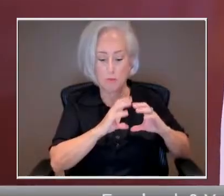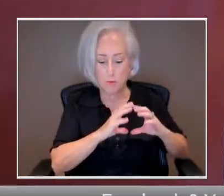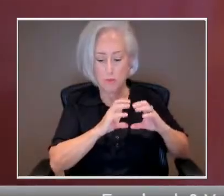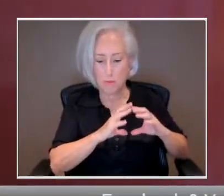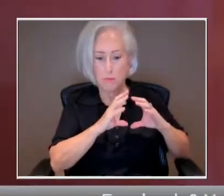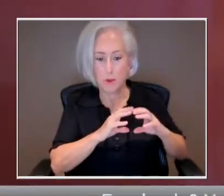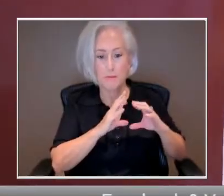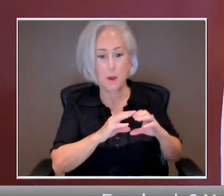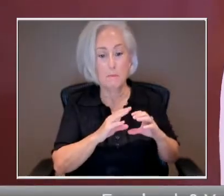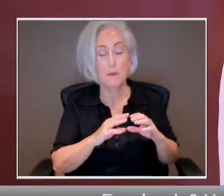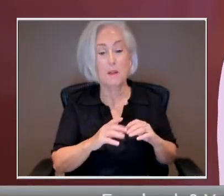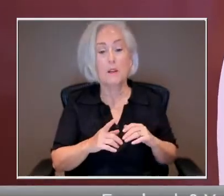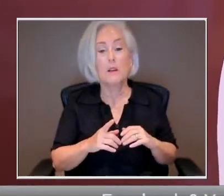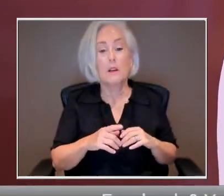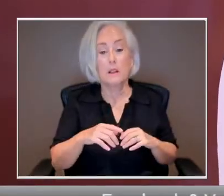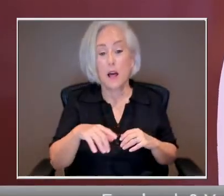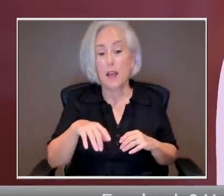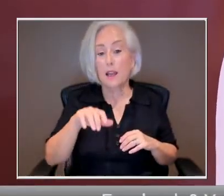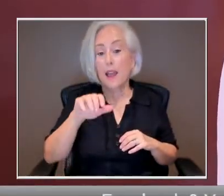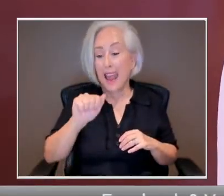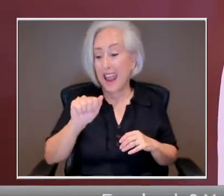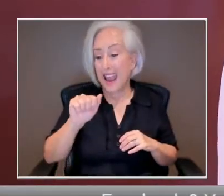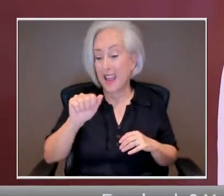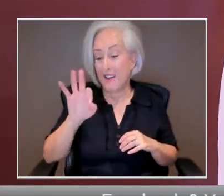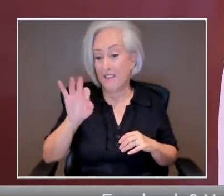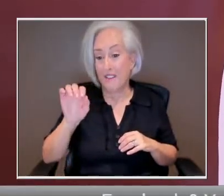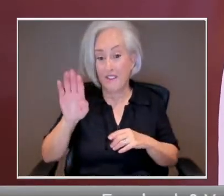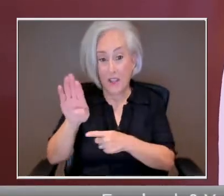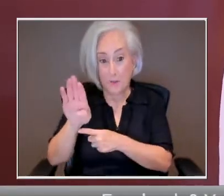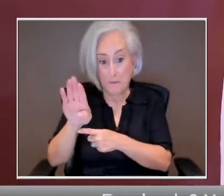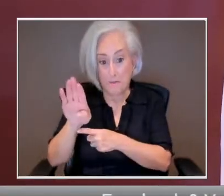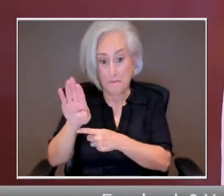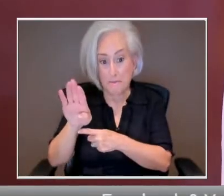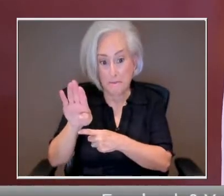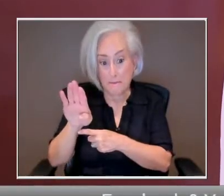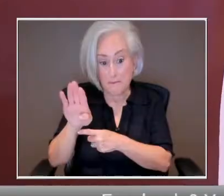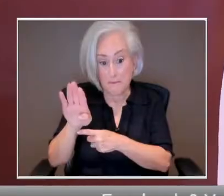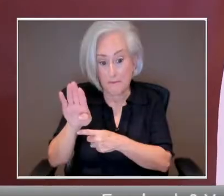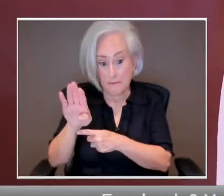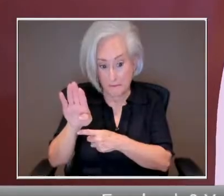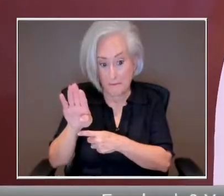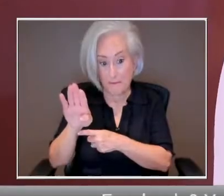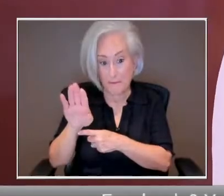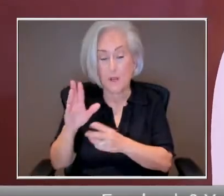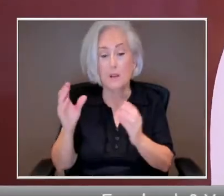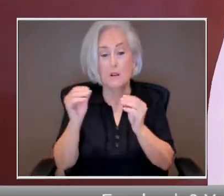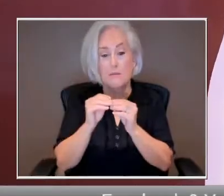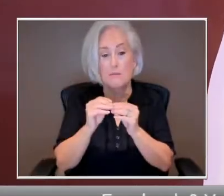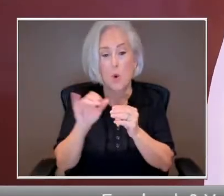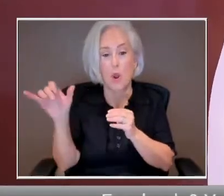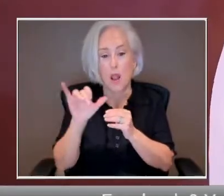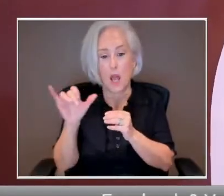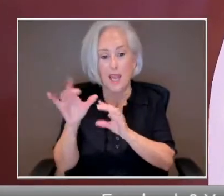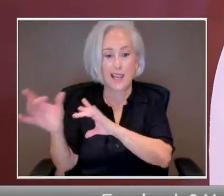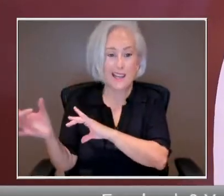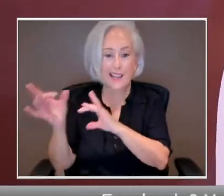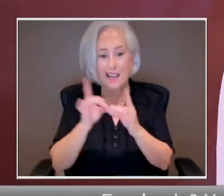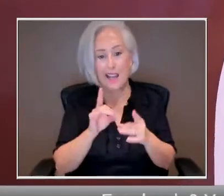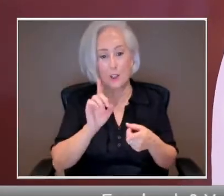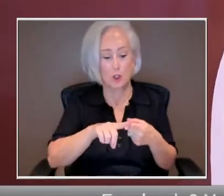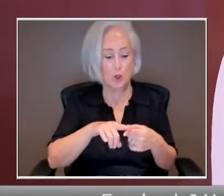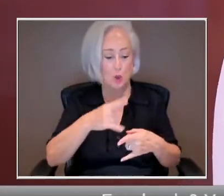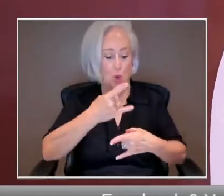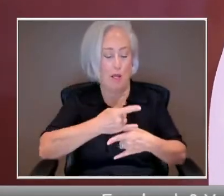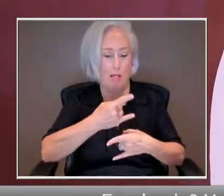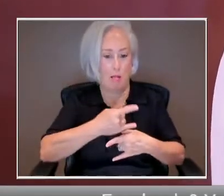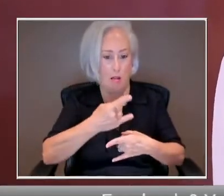like atrial fibrillation. There is a more of a connection with alcohol. You know, there are some other rhythms which have